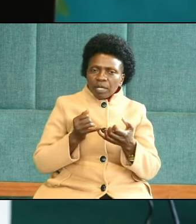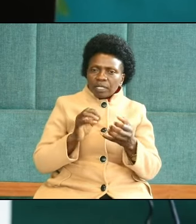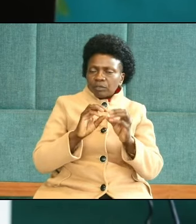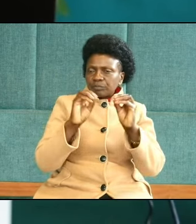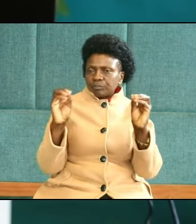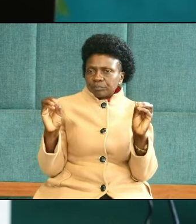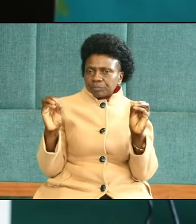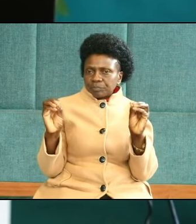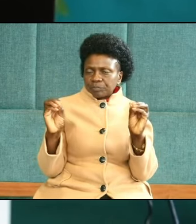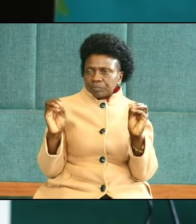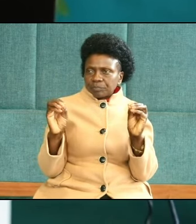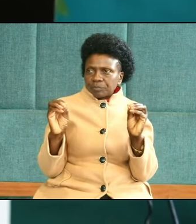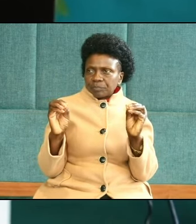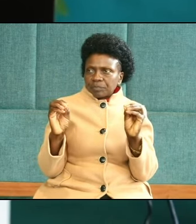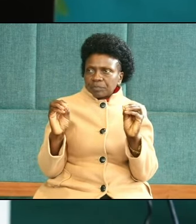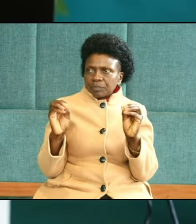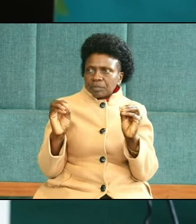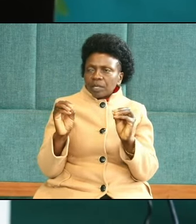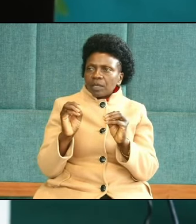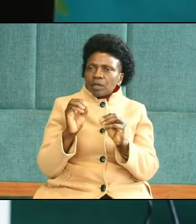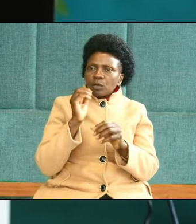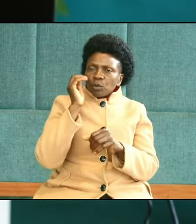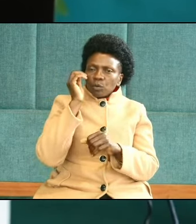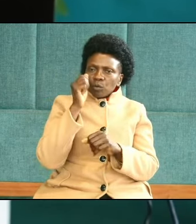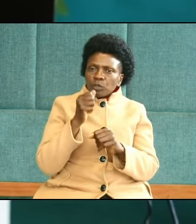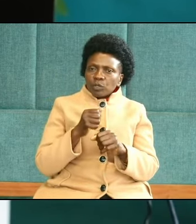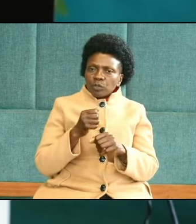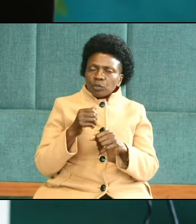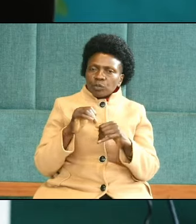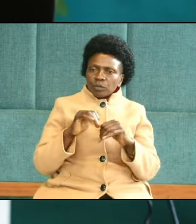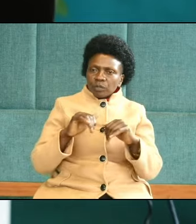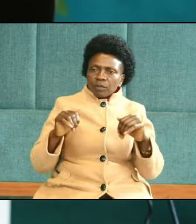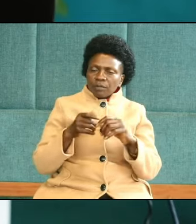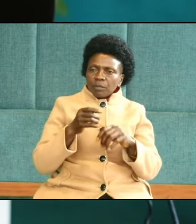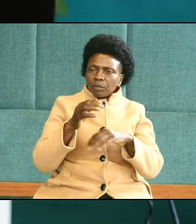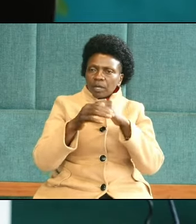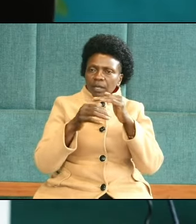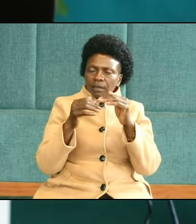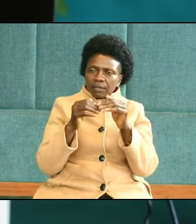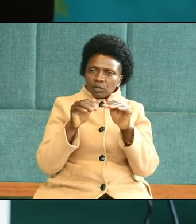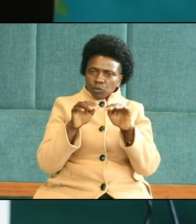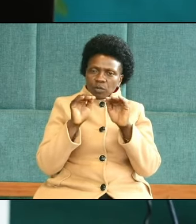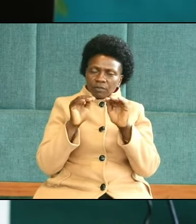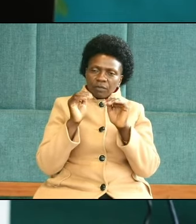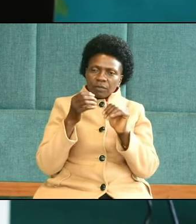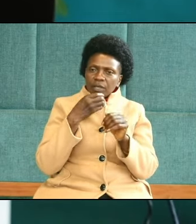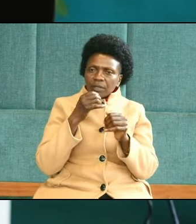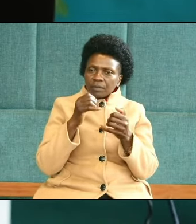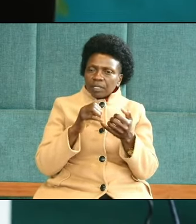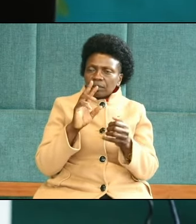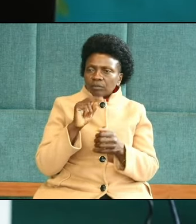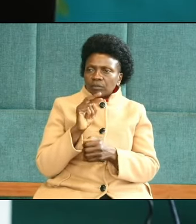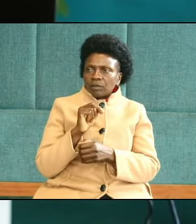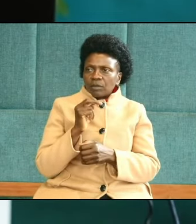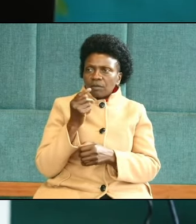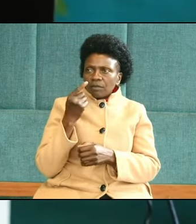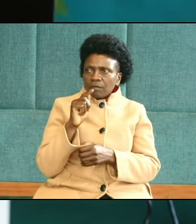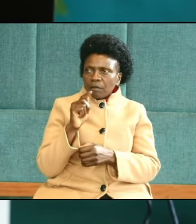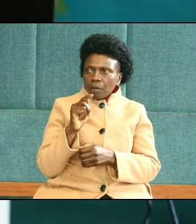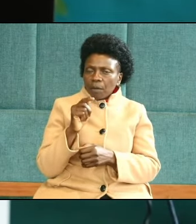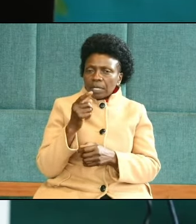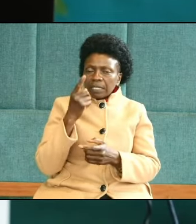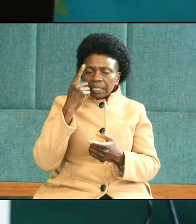till they were grown? Would you refrain yourselves from having husbands? No, my daughters, for it grieves